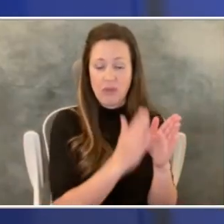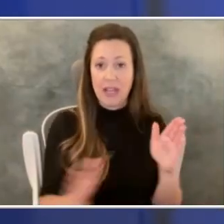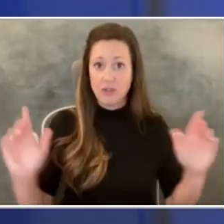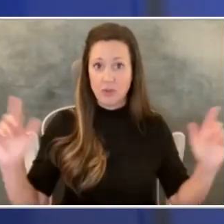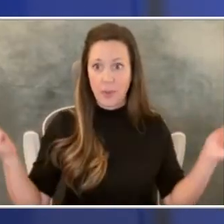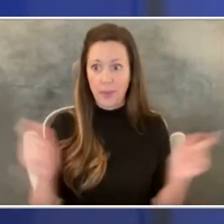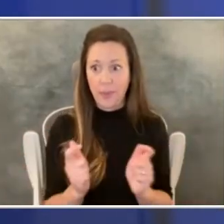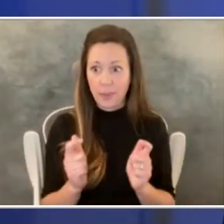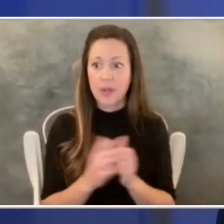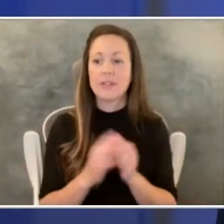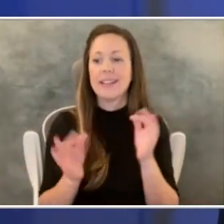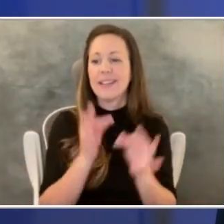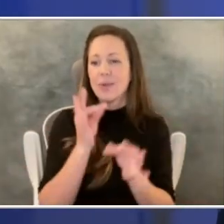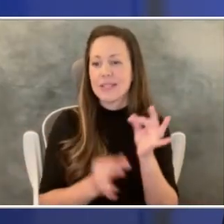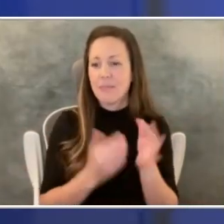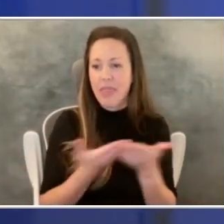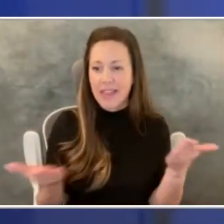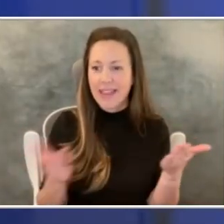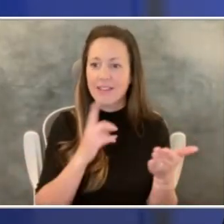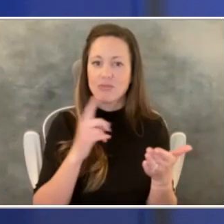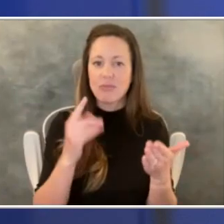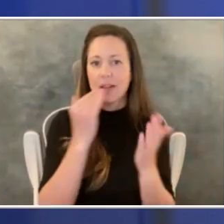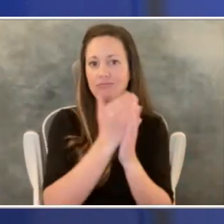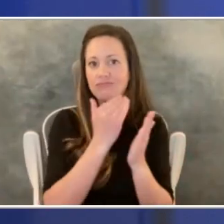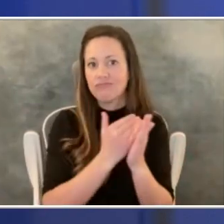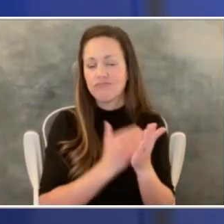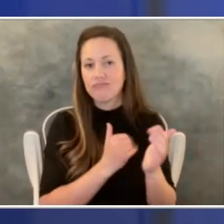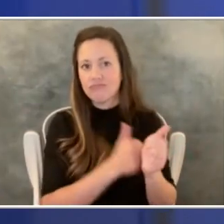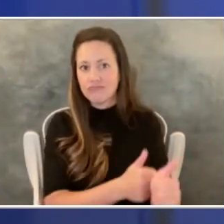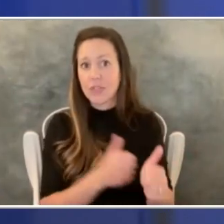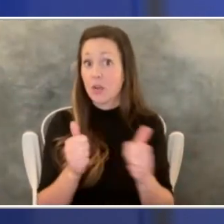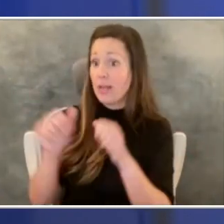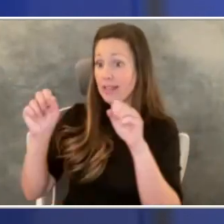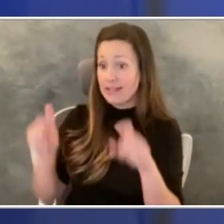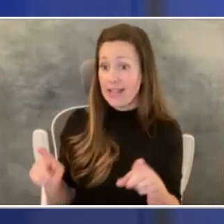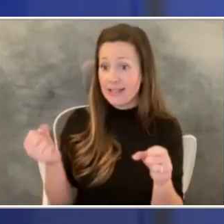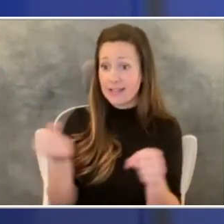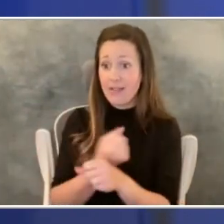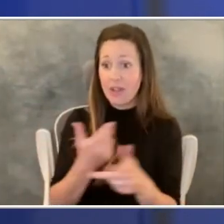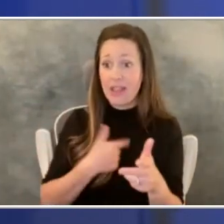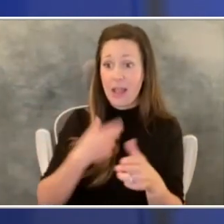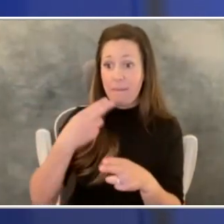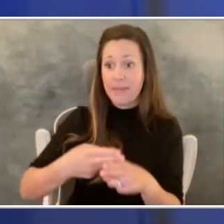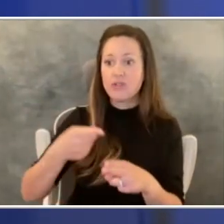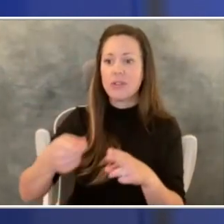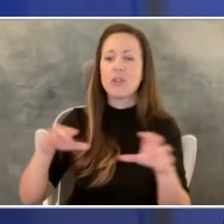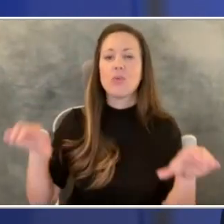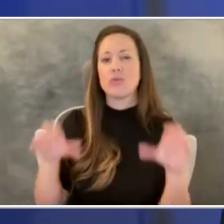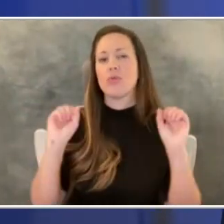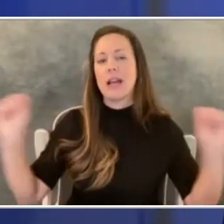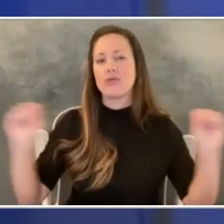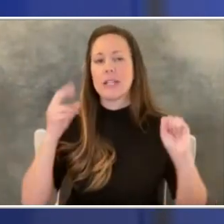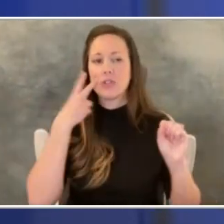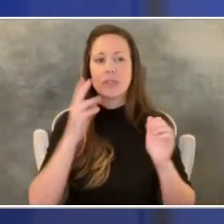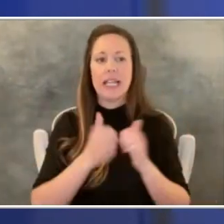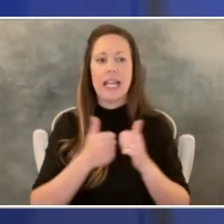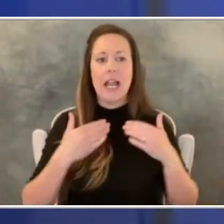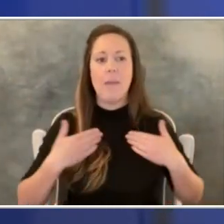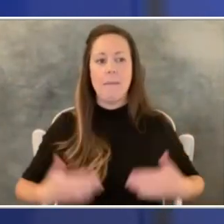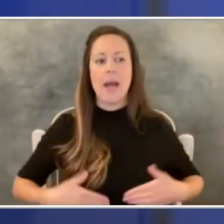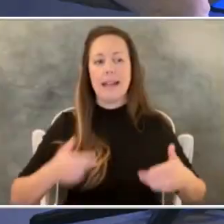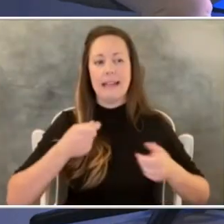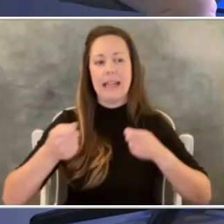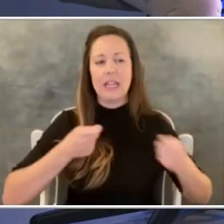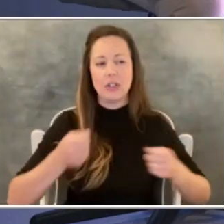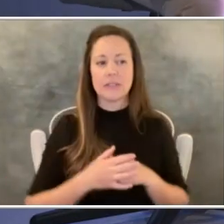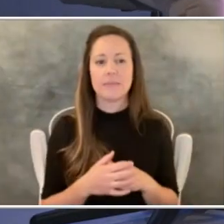day-to-day basis, and on a test-retest kind of method. You do the exercises and you see how your body handles the demands. Carla wants to know,